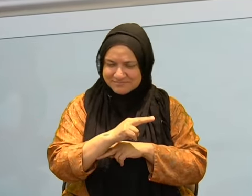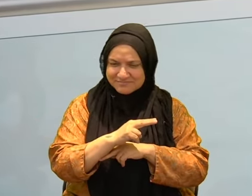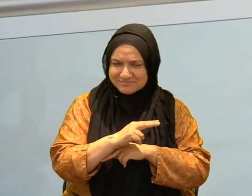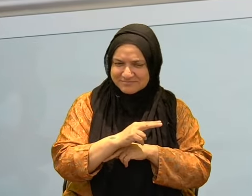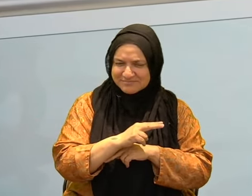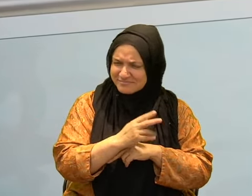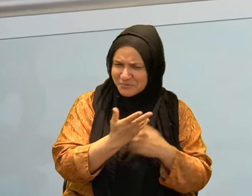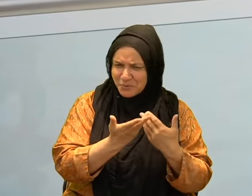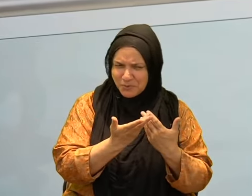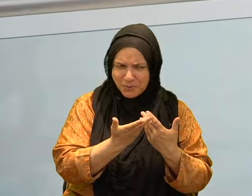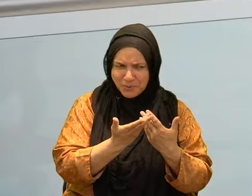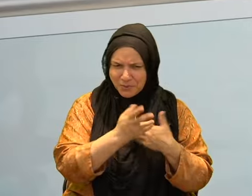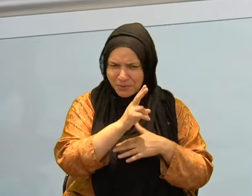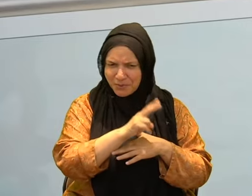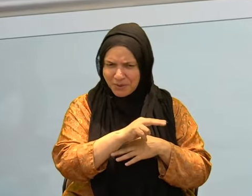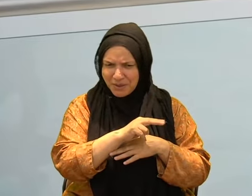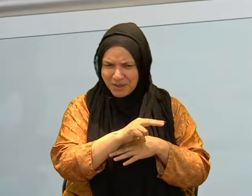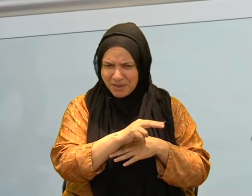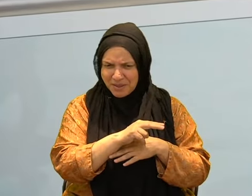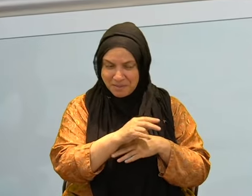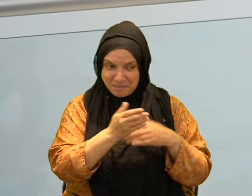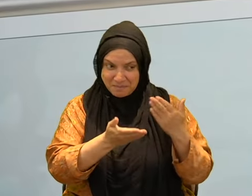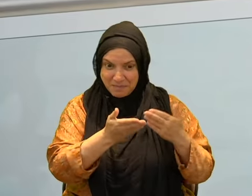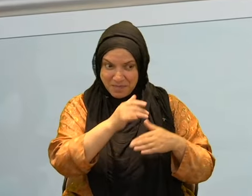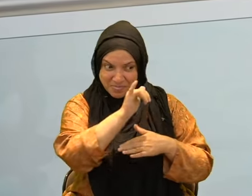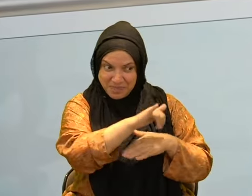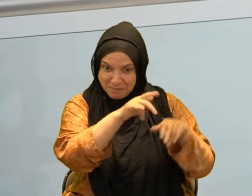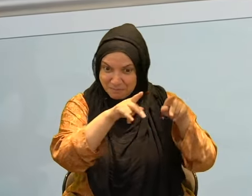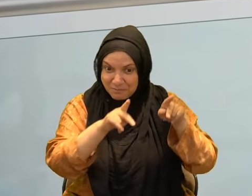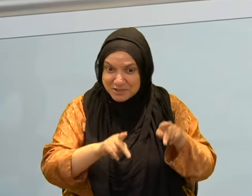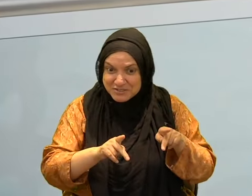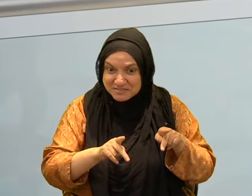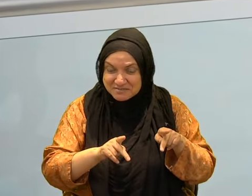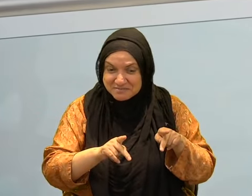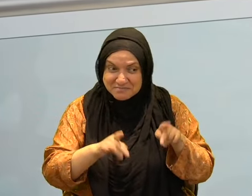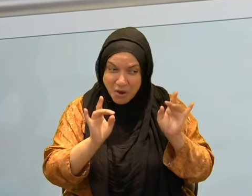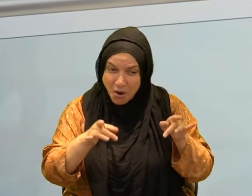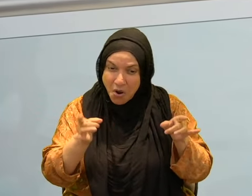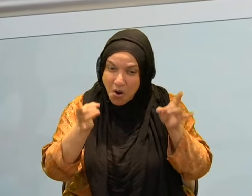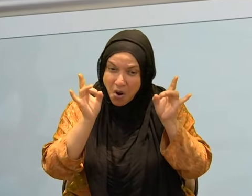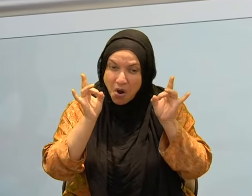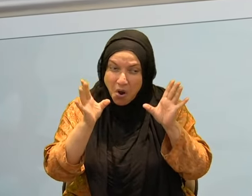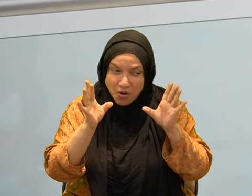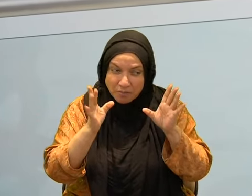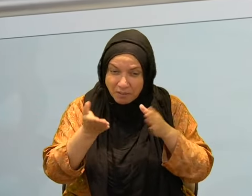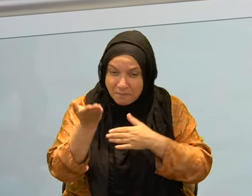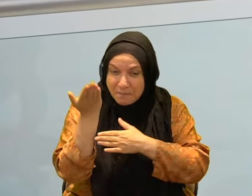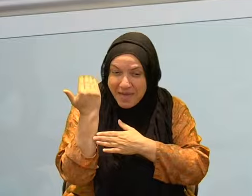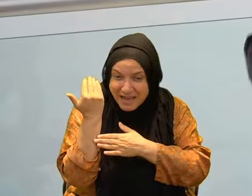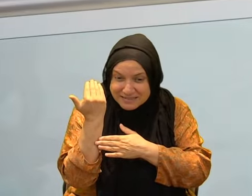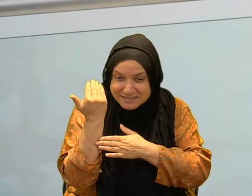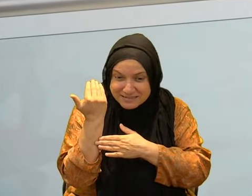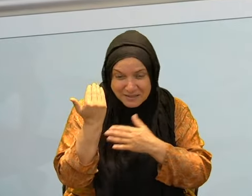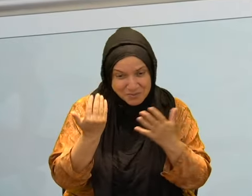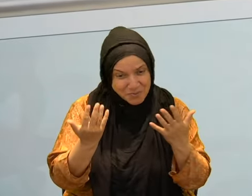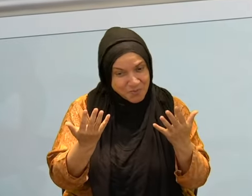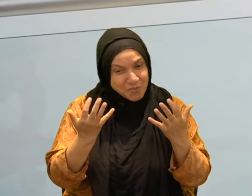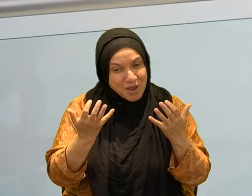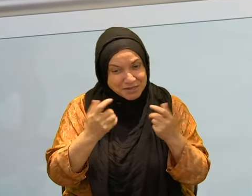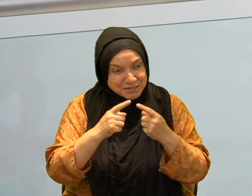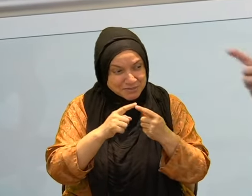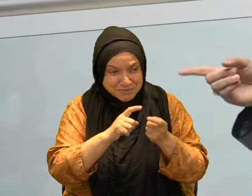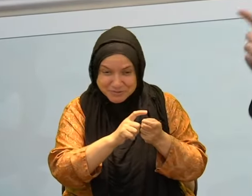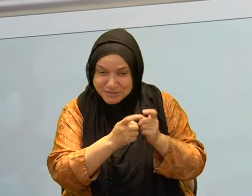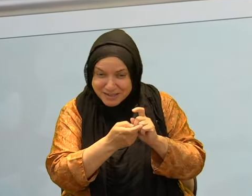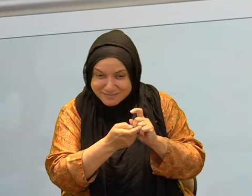is coming to put something behind them in the past, but the looks like, oh wow. Or we hear of a bad situation. And we say, how could that person do